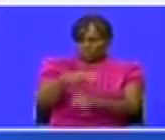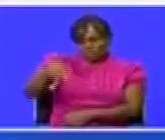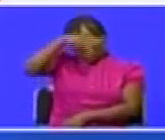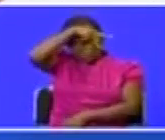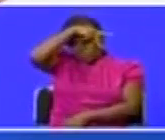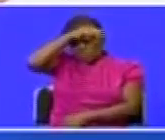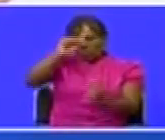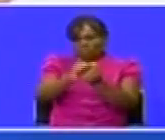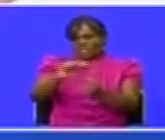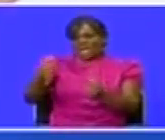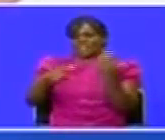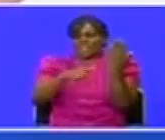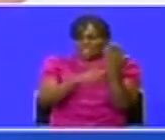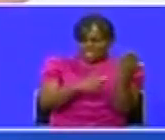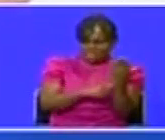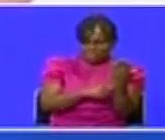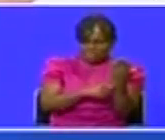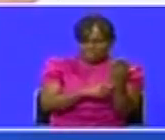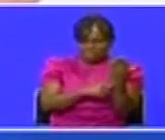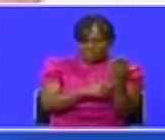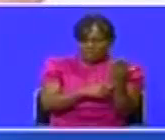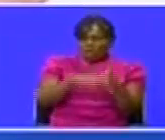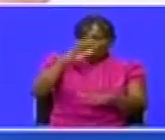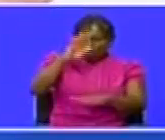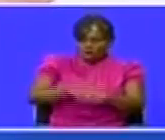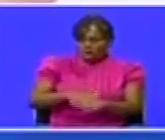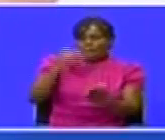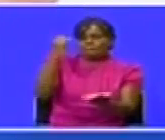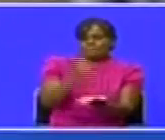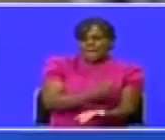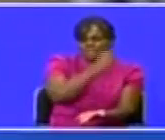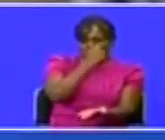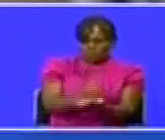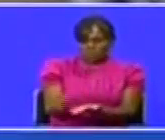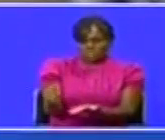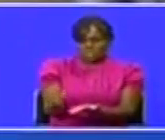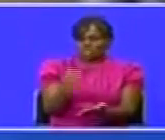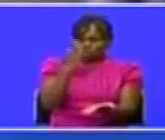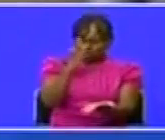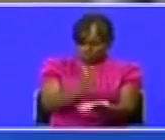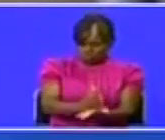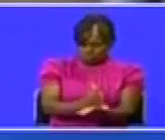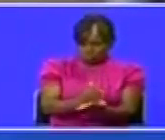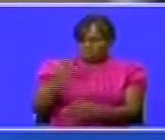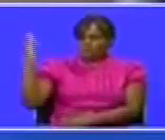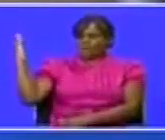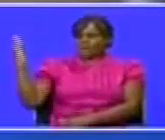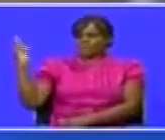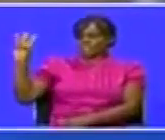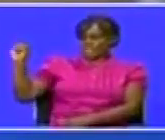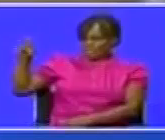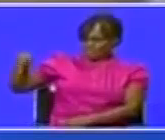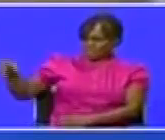any other name apart from the one appearing in his passport. Indeed, the Kabete Member of Parliament